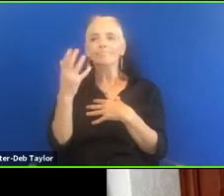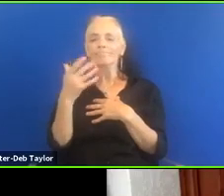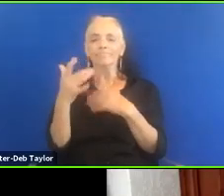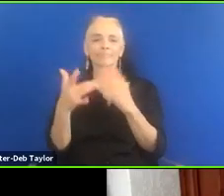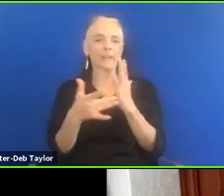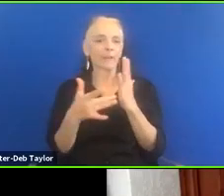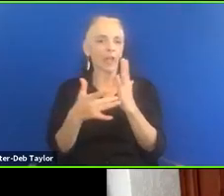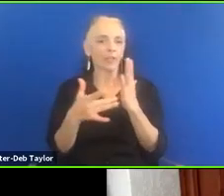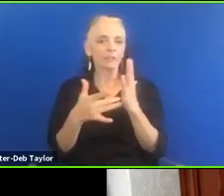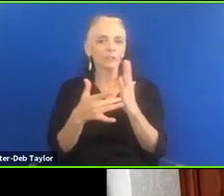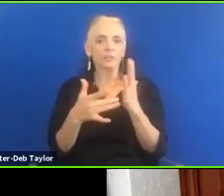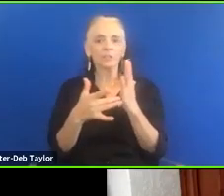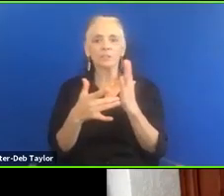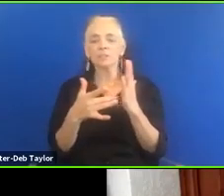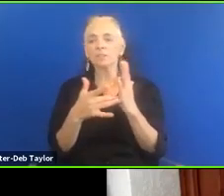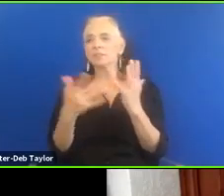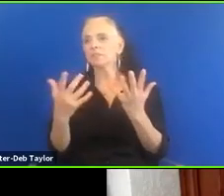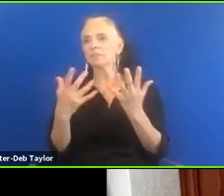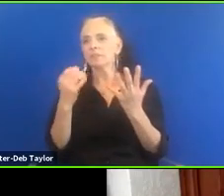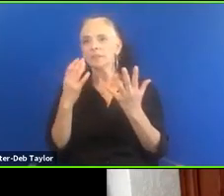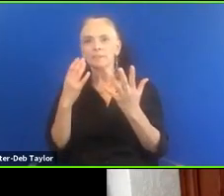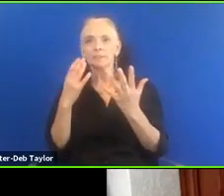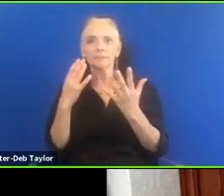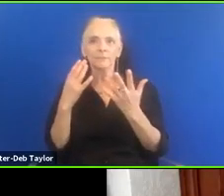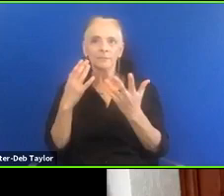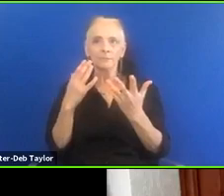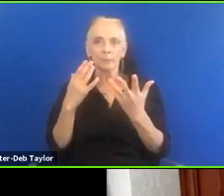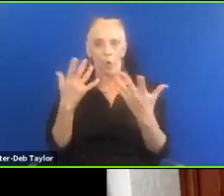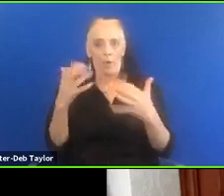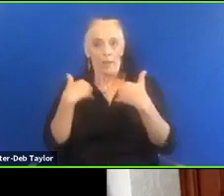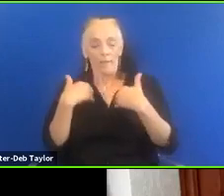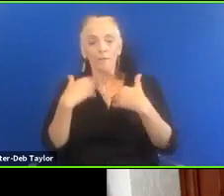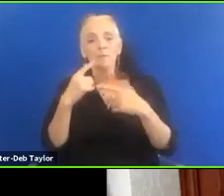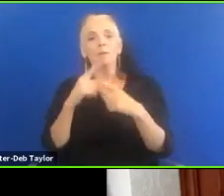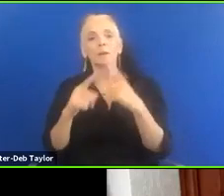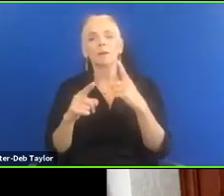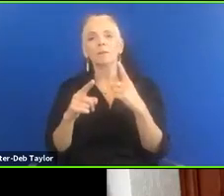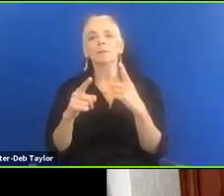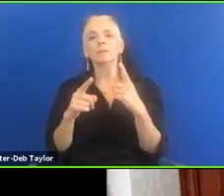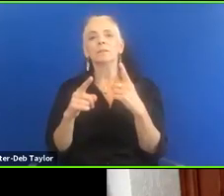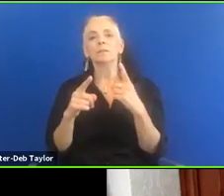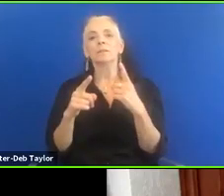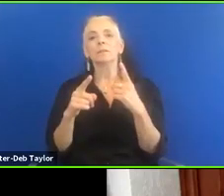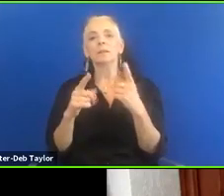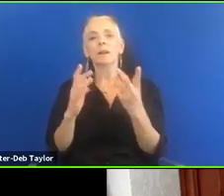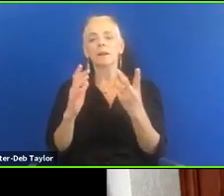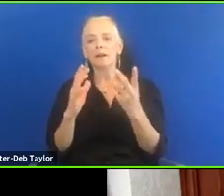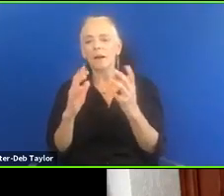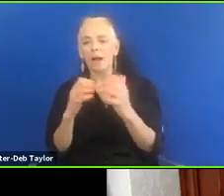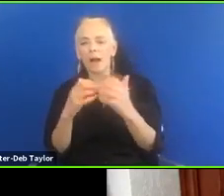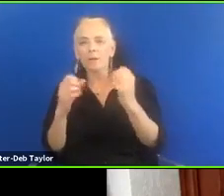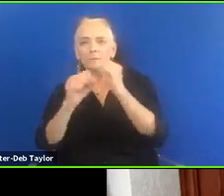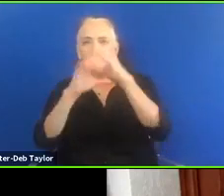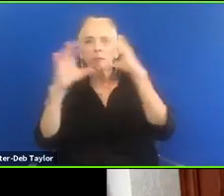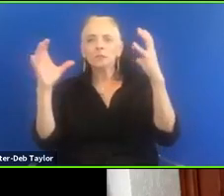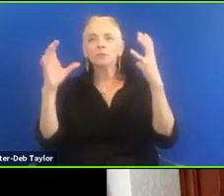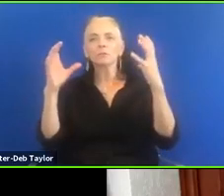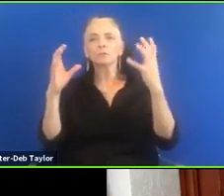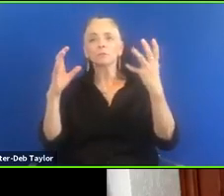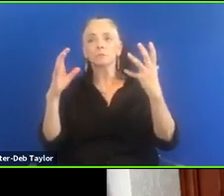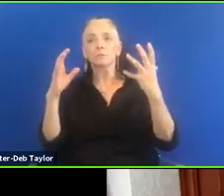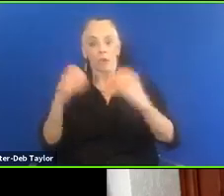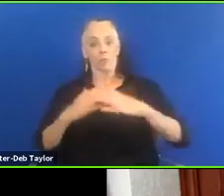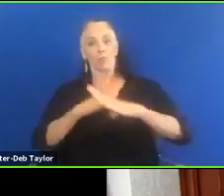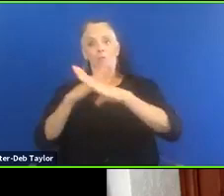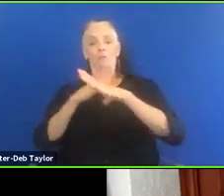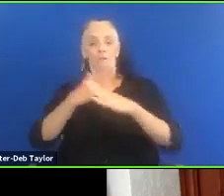technological intensive interventions that we have, but also to rethink and reimagine what prevention looks like,